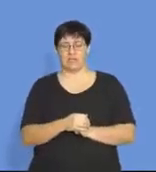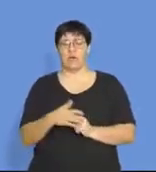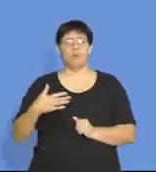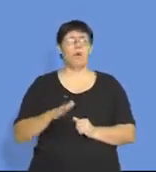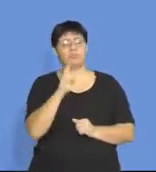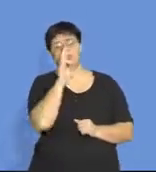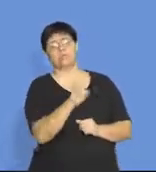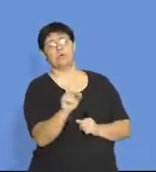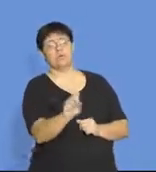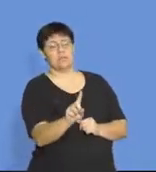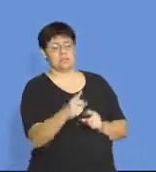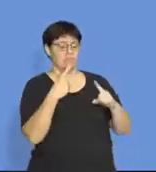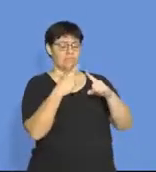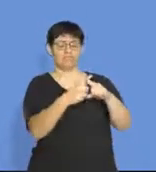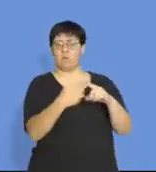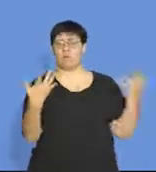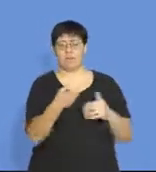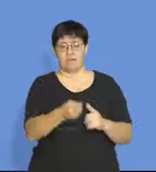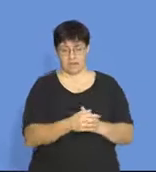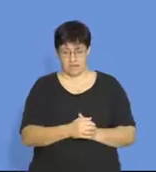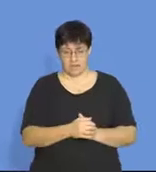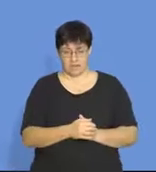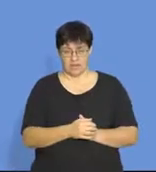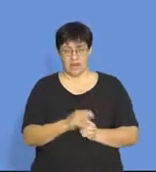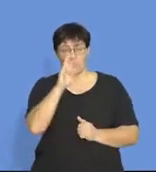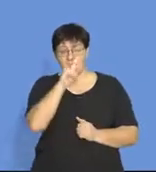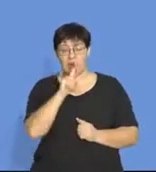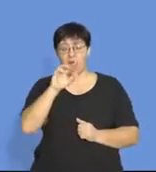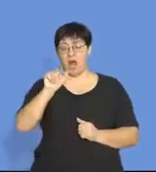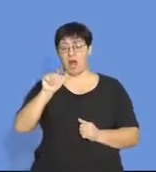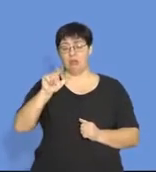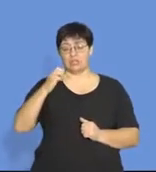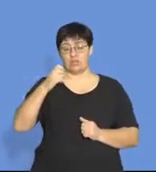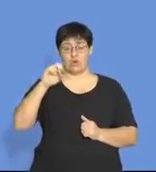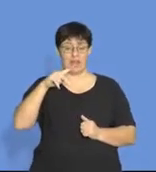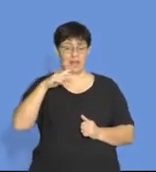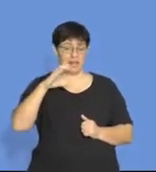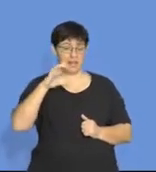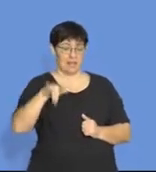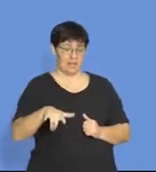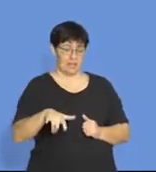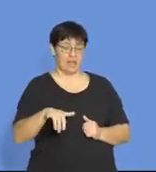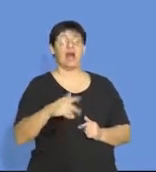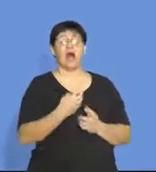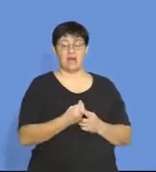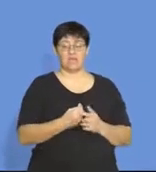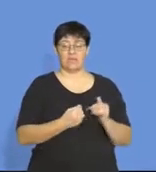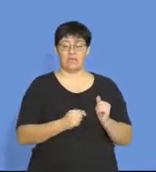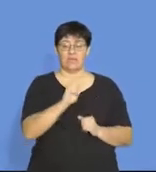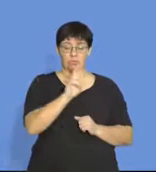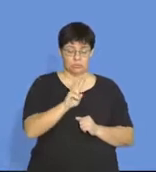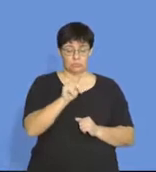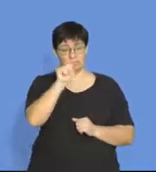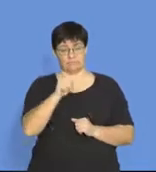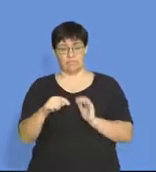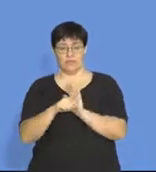see what is the point of intersection. Remember when I solved this algebraically, I found it to be 2 and